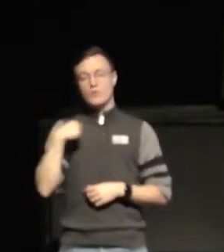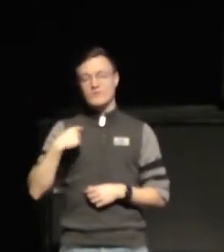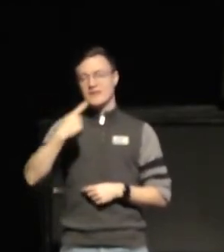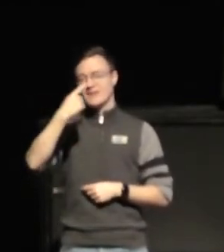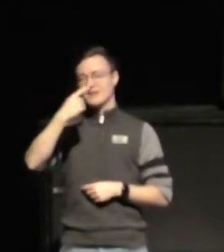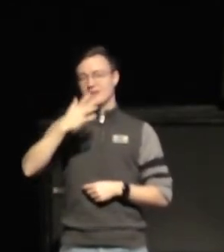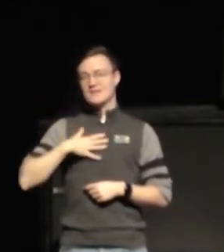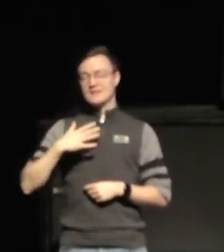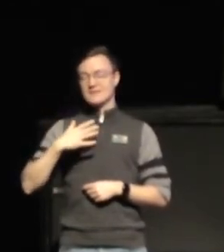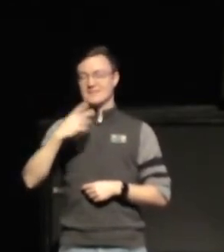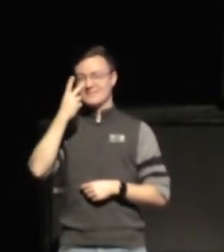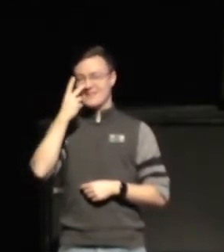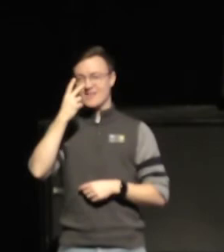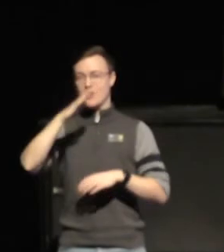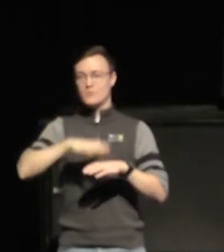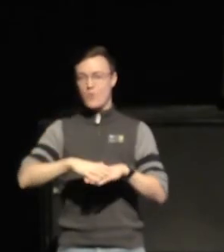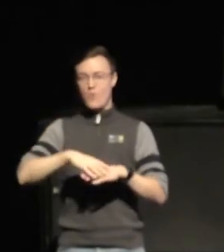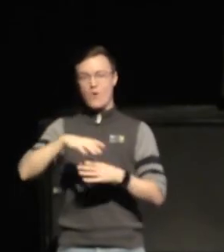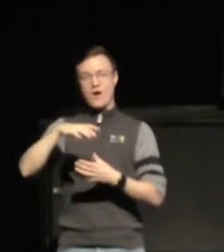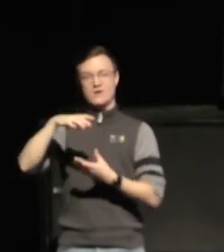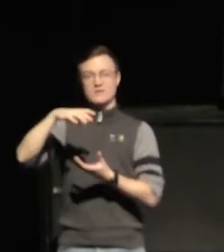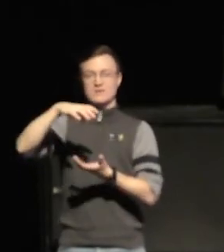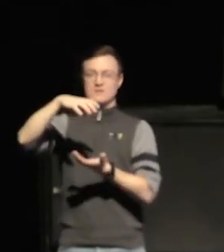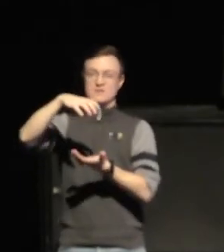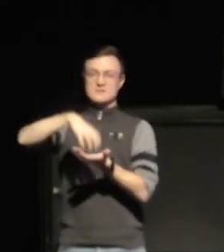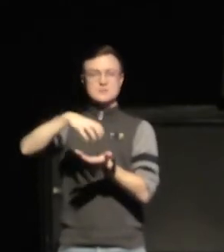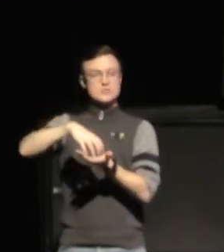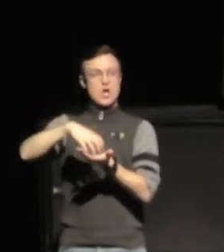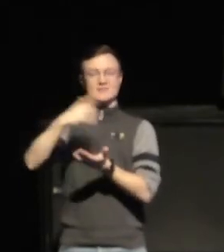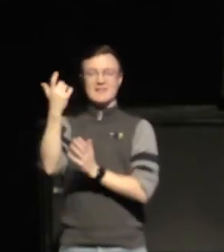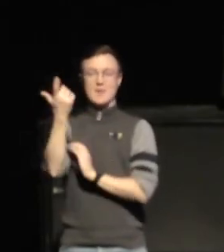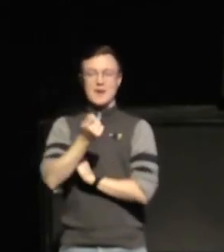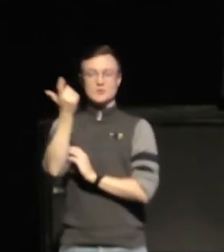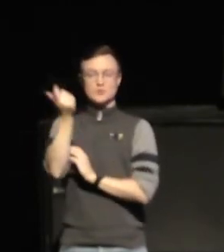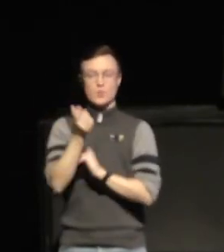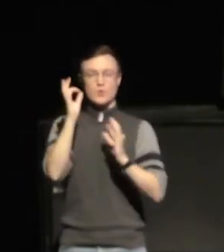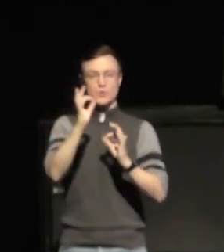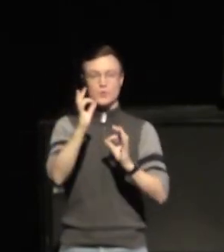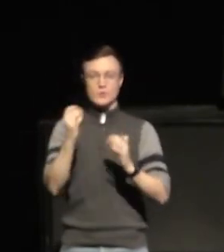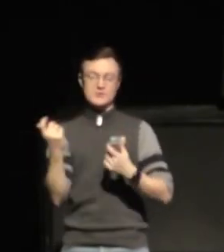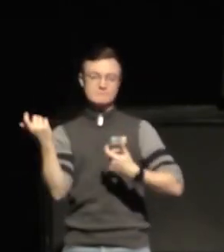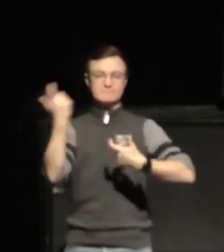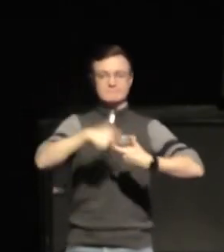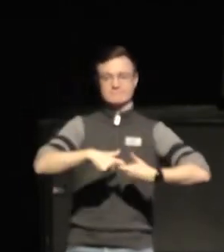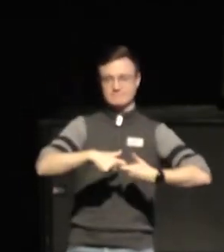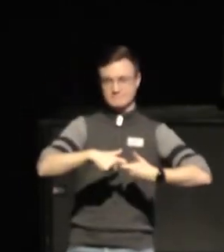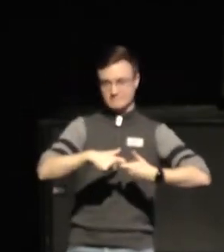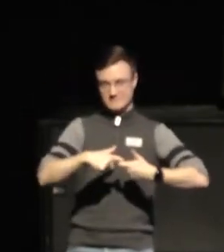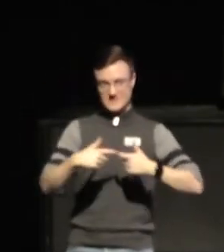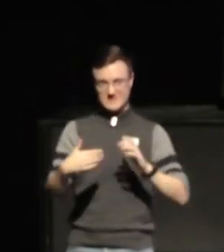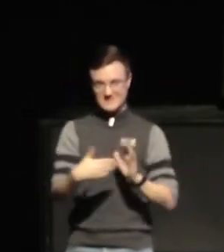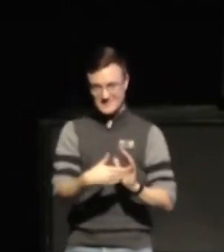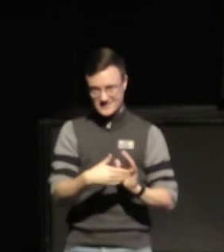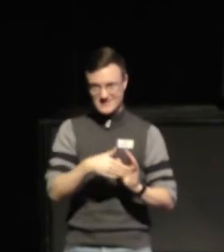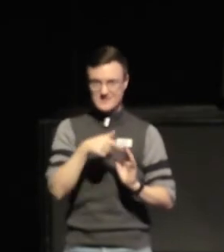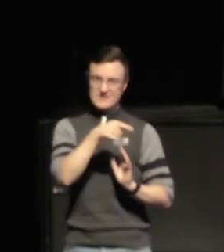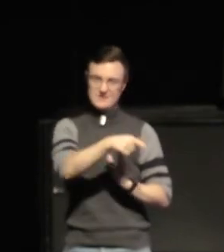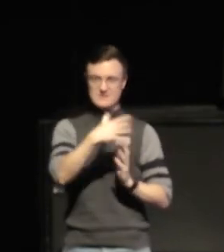Swedish state pension investments? How are they linked, for example, to these land-grabbing cases